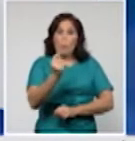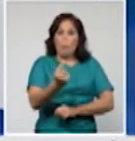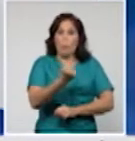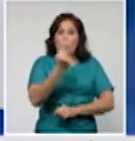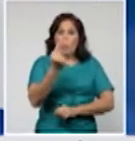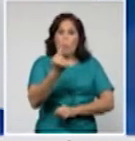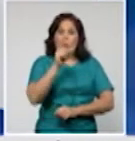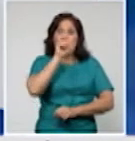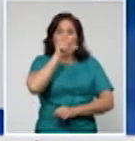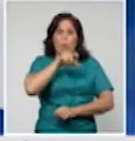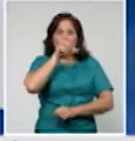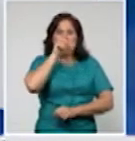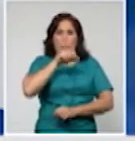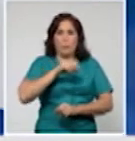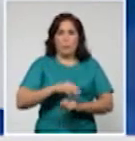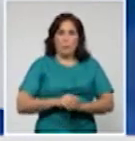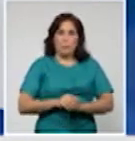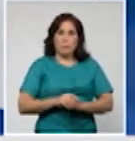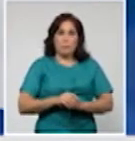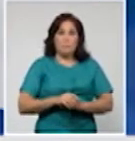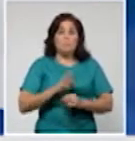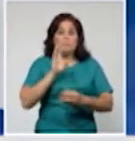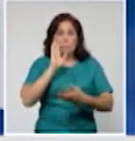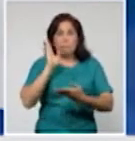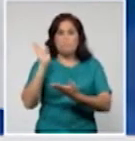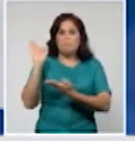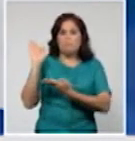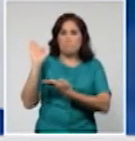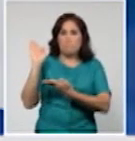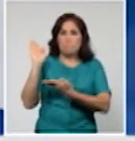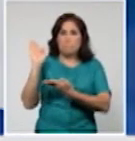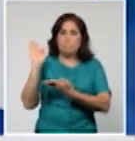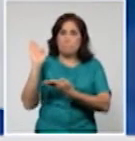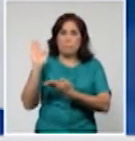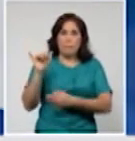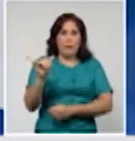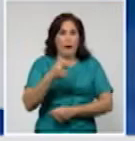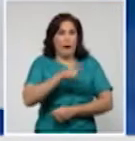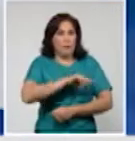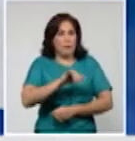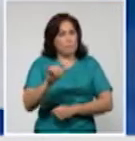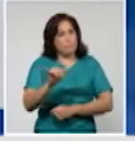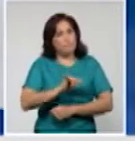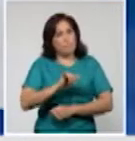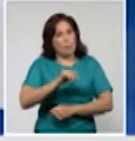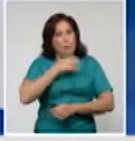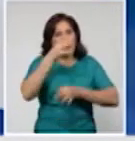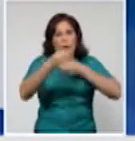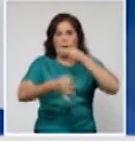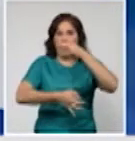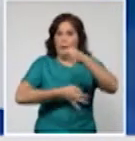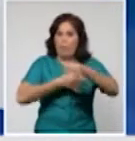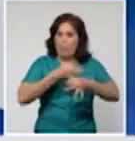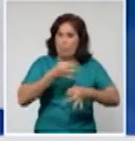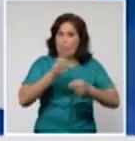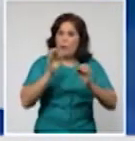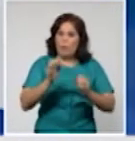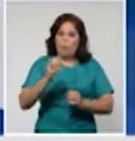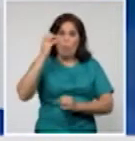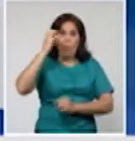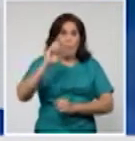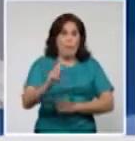and Regla. You will recall that the Vice President of the Provincial Defense